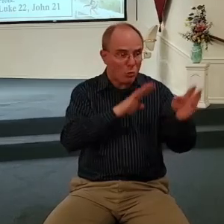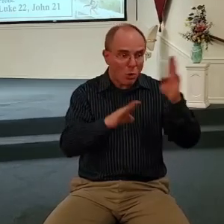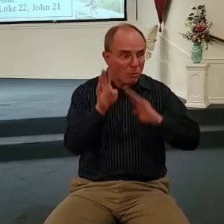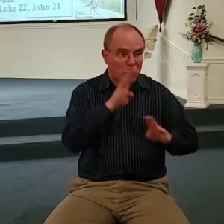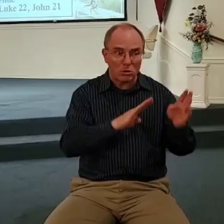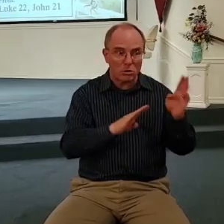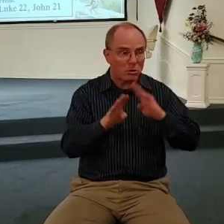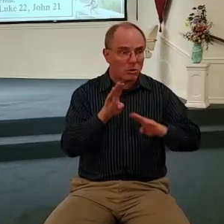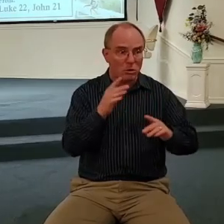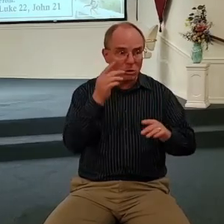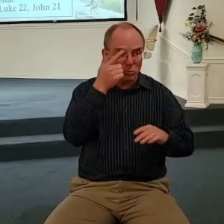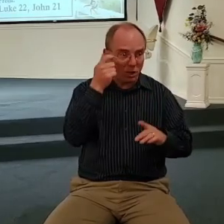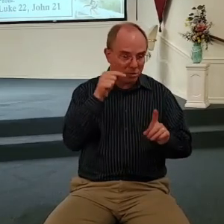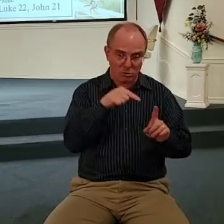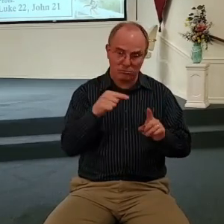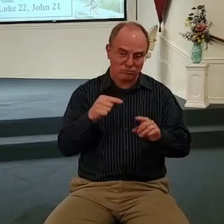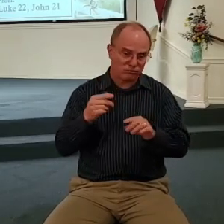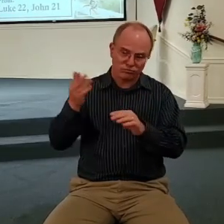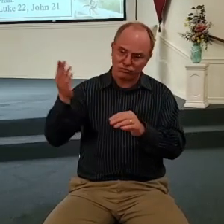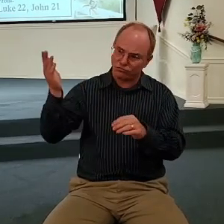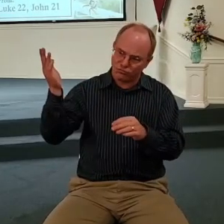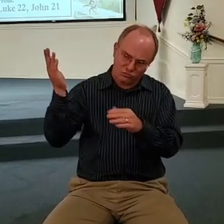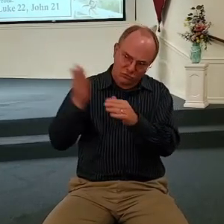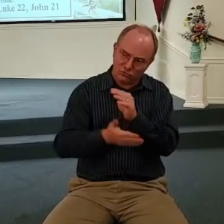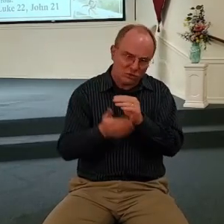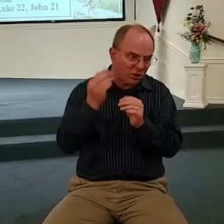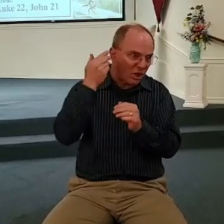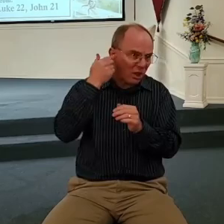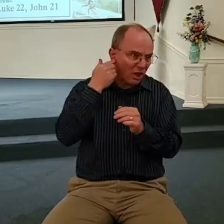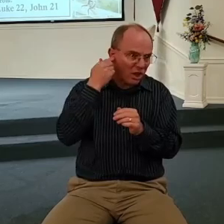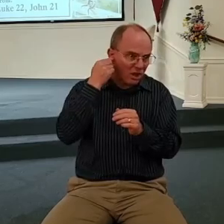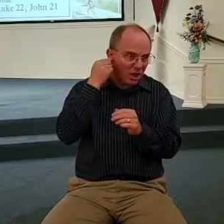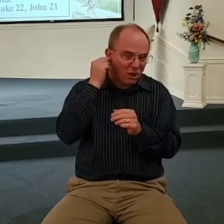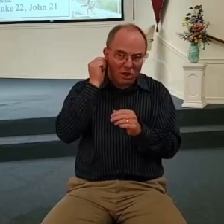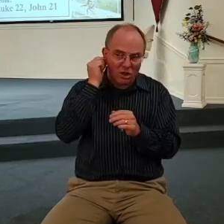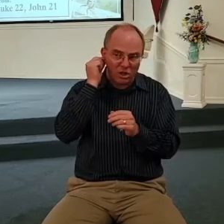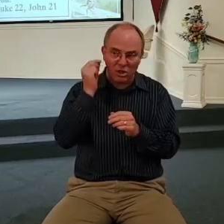done, at least not legally.